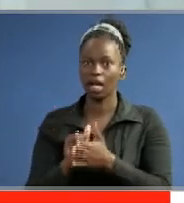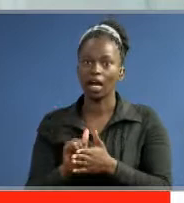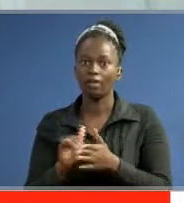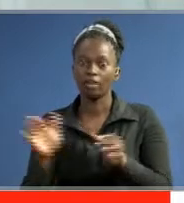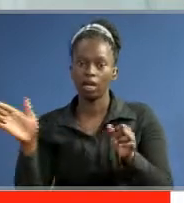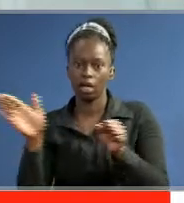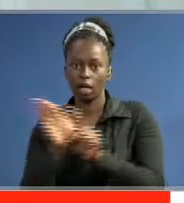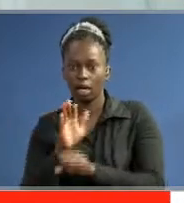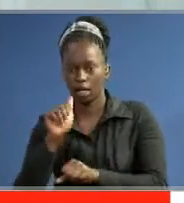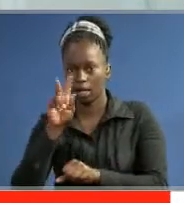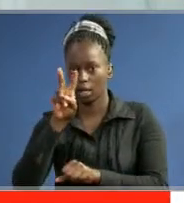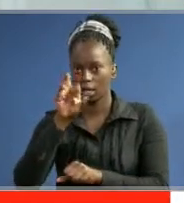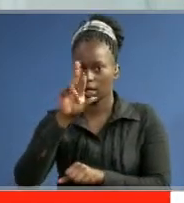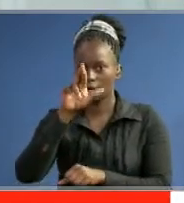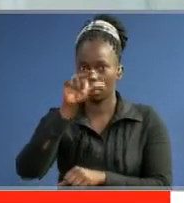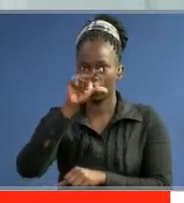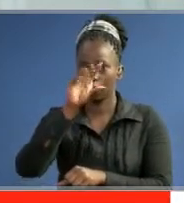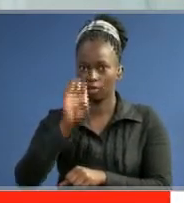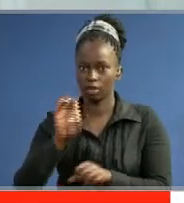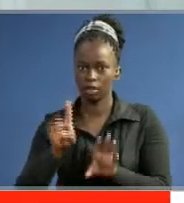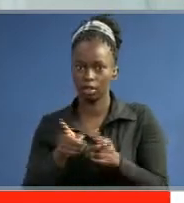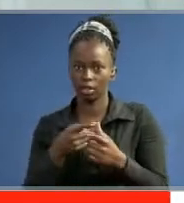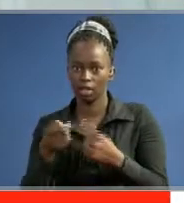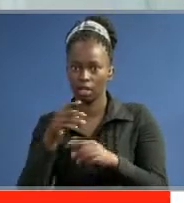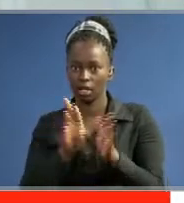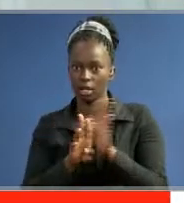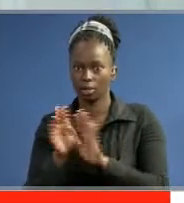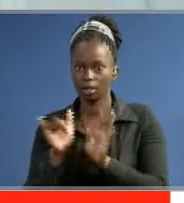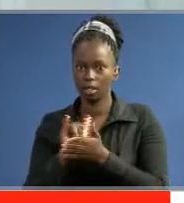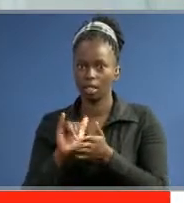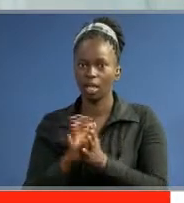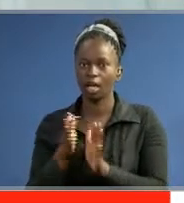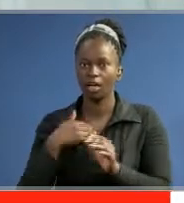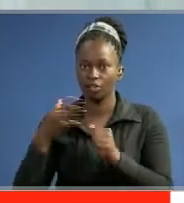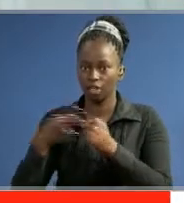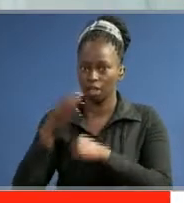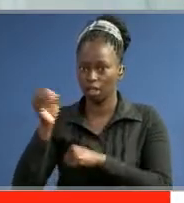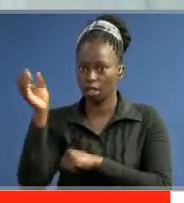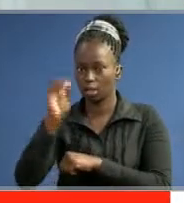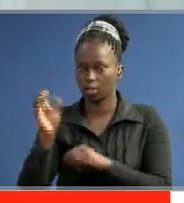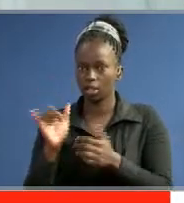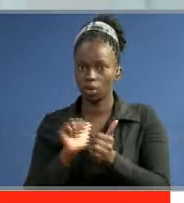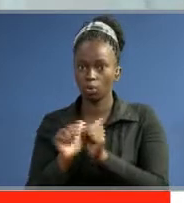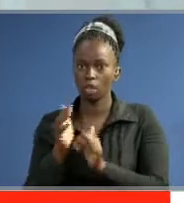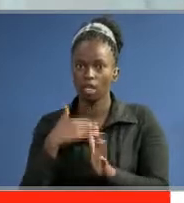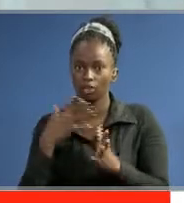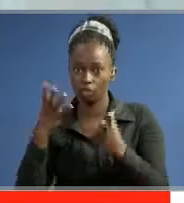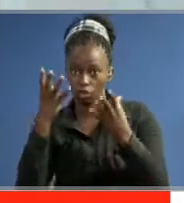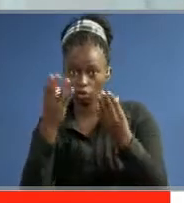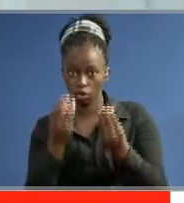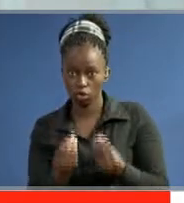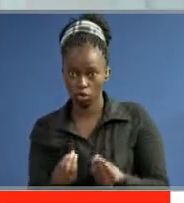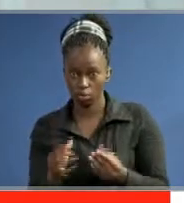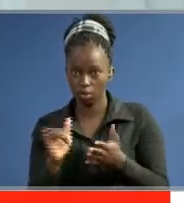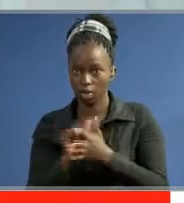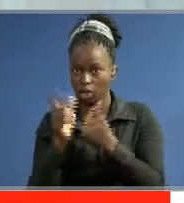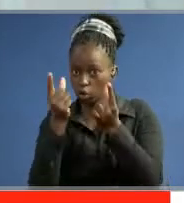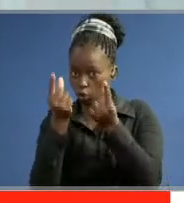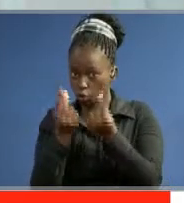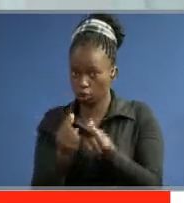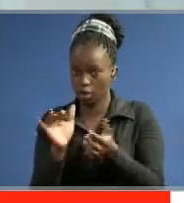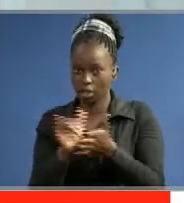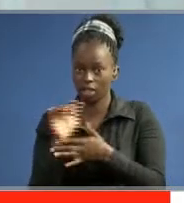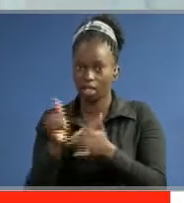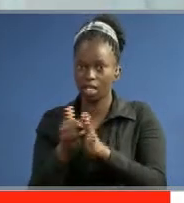chicken, mutton, goat, and camel account for more than 80% of meat consumed, and the price of beef grew rather at the